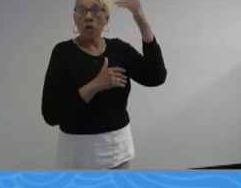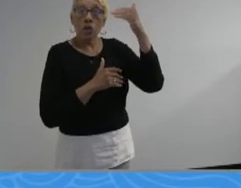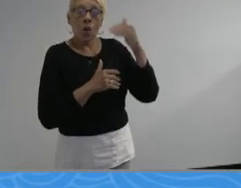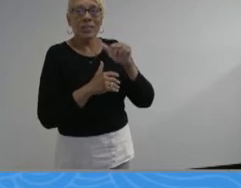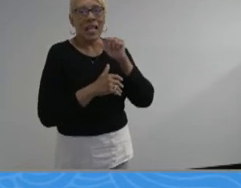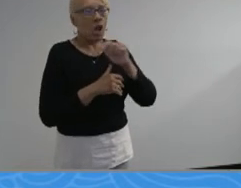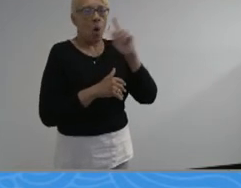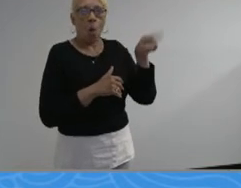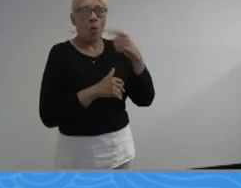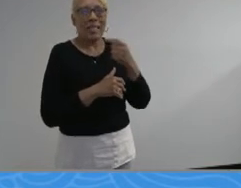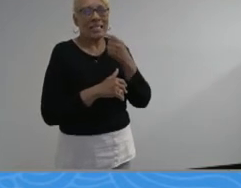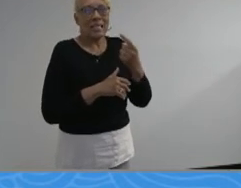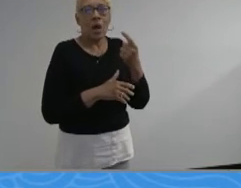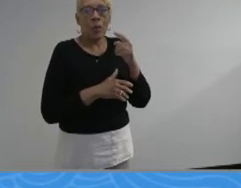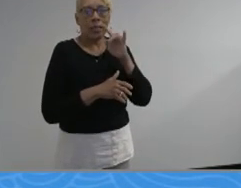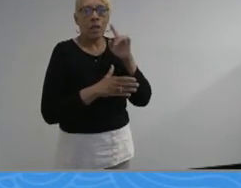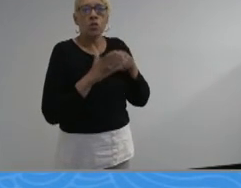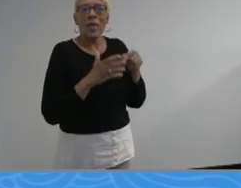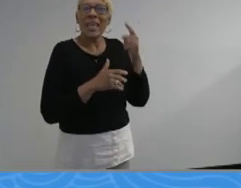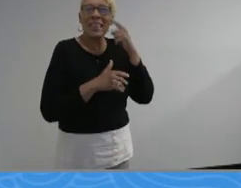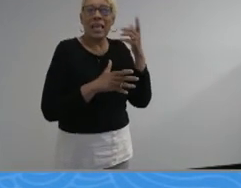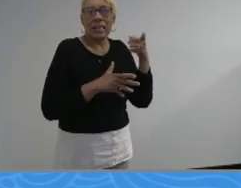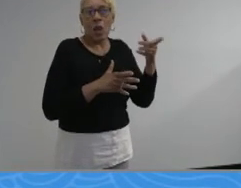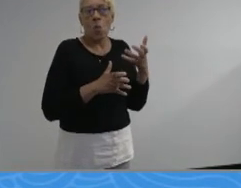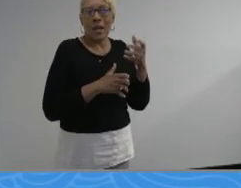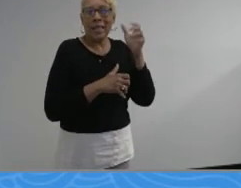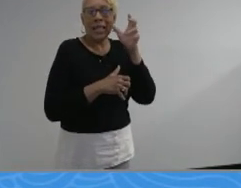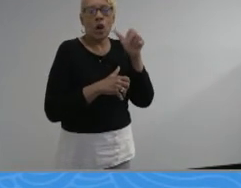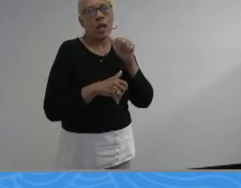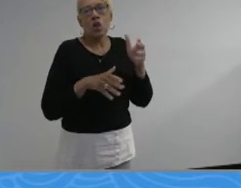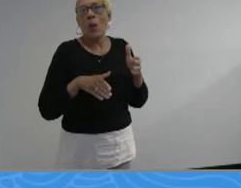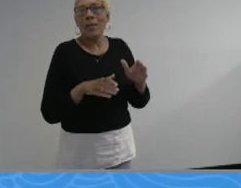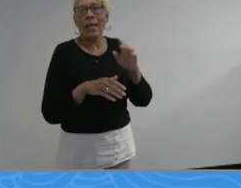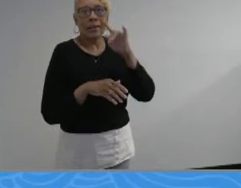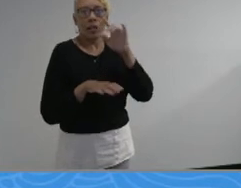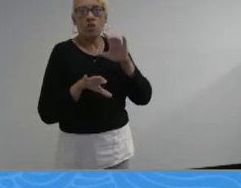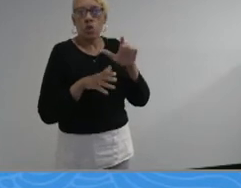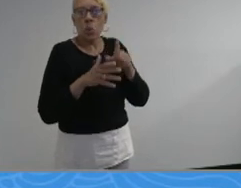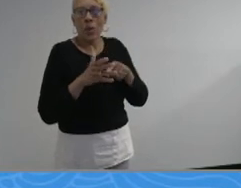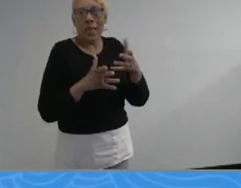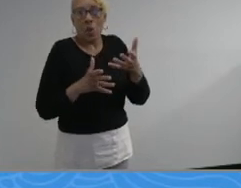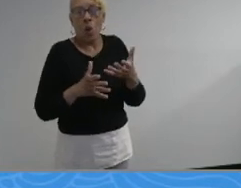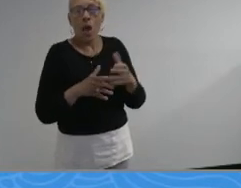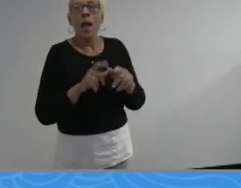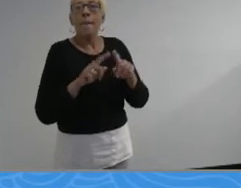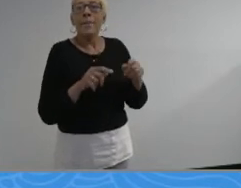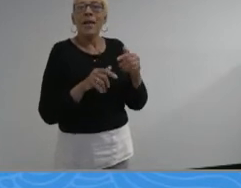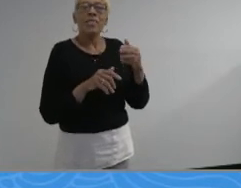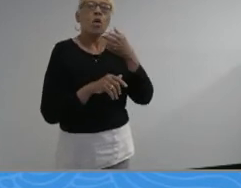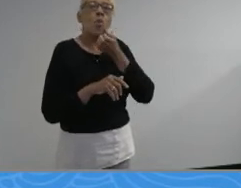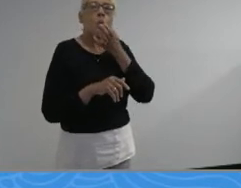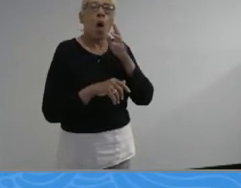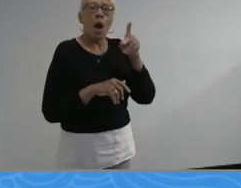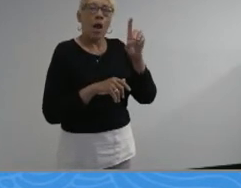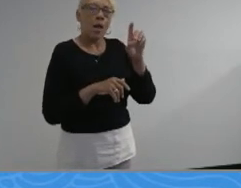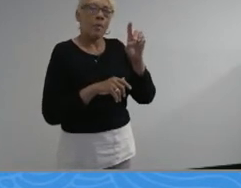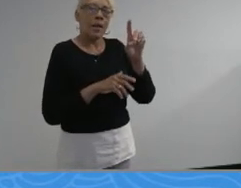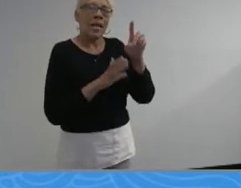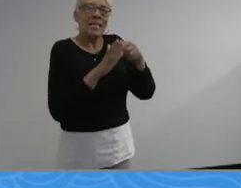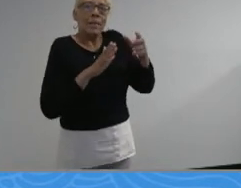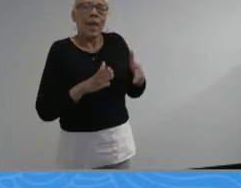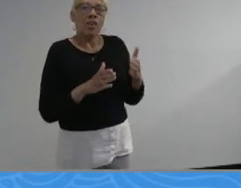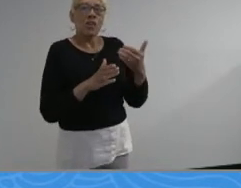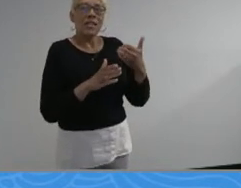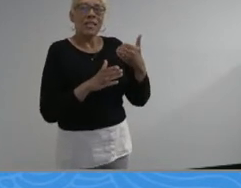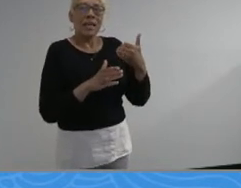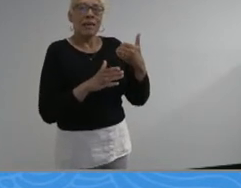just tell kids what they think they want to hear. Don't just let kids do what they want to do. But warm demanders have these high expectations for students, believe